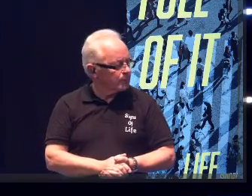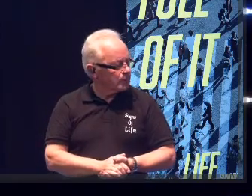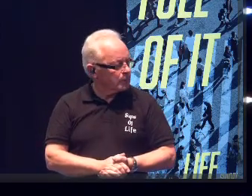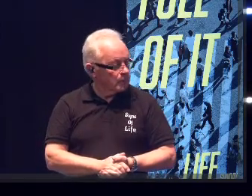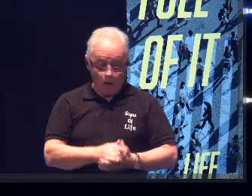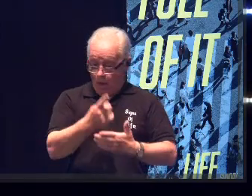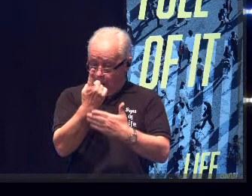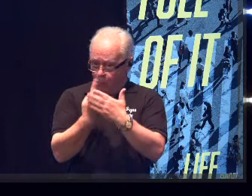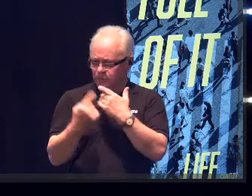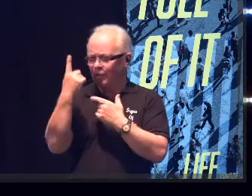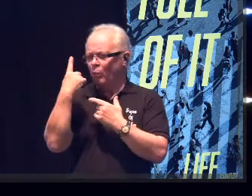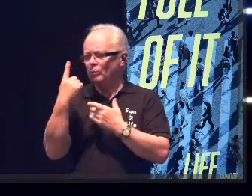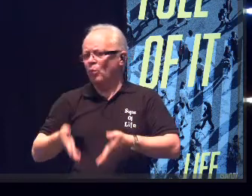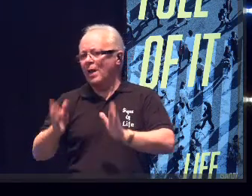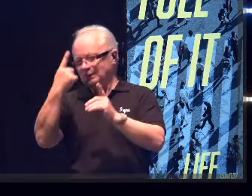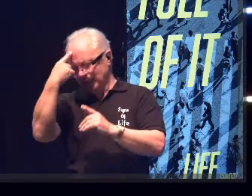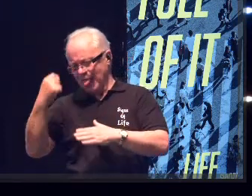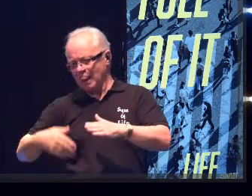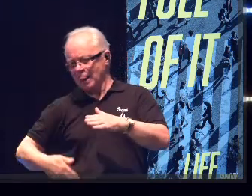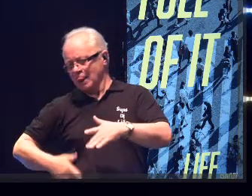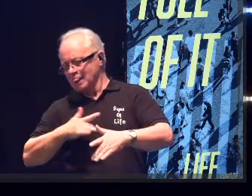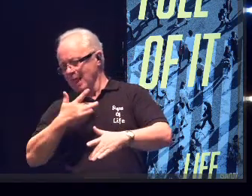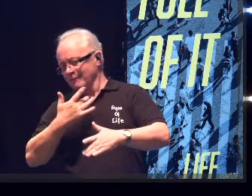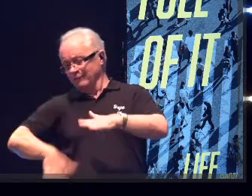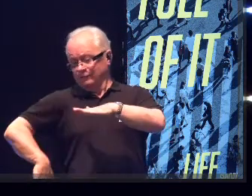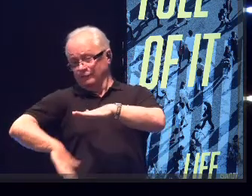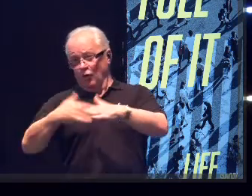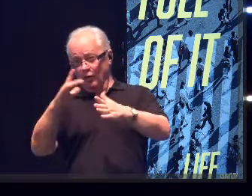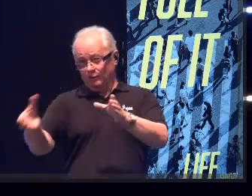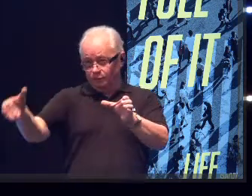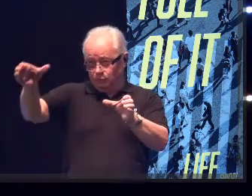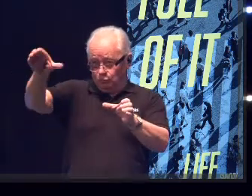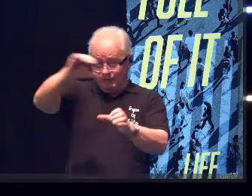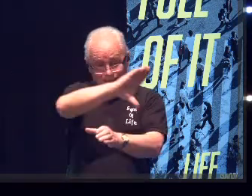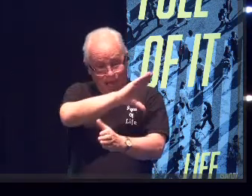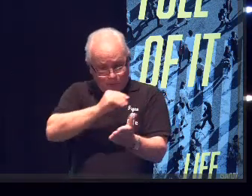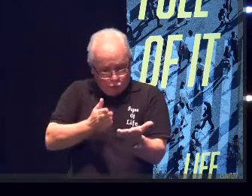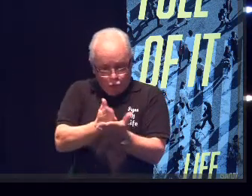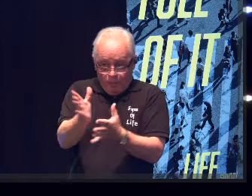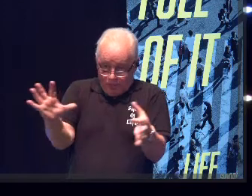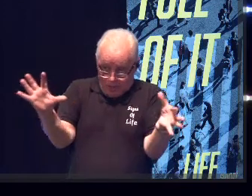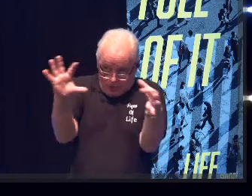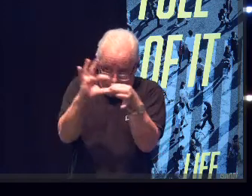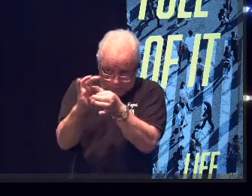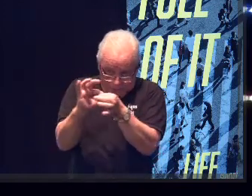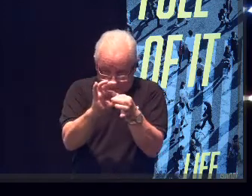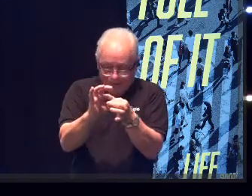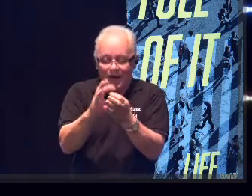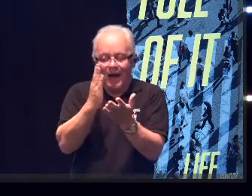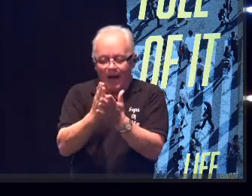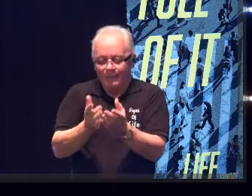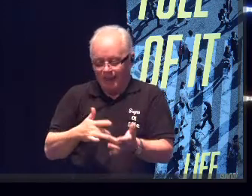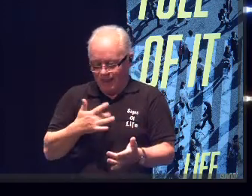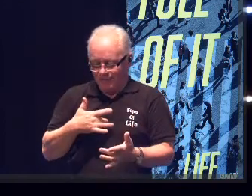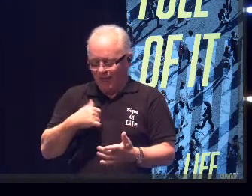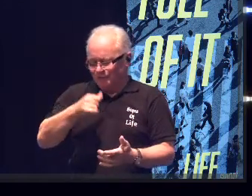The only way you'll live full of grace and truth is by living in